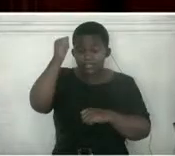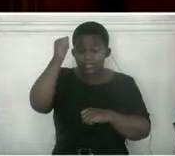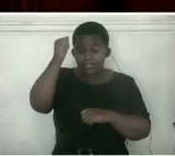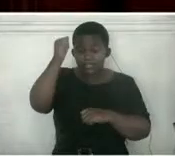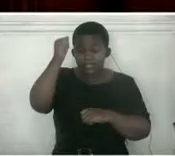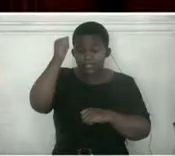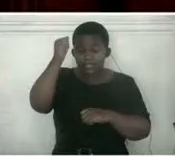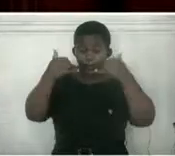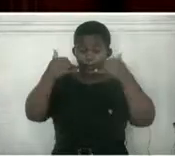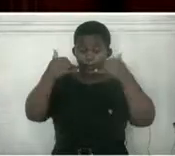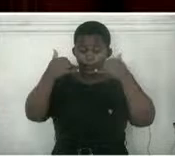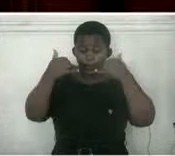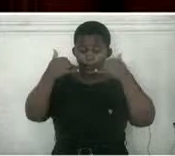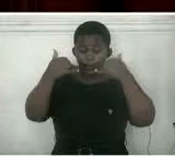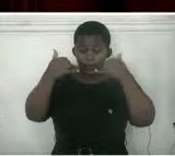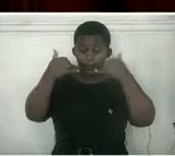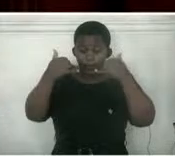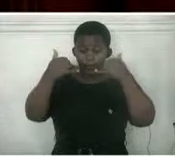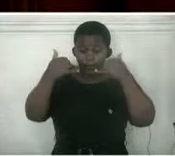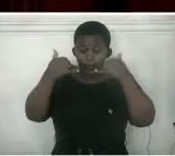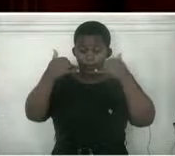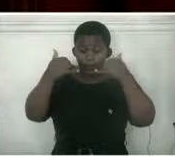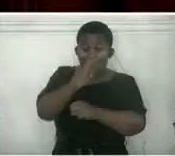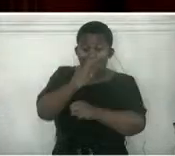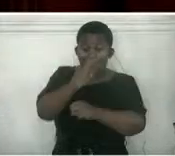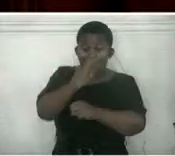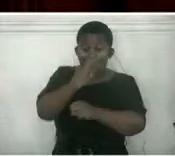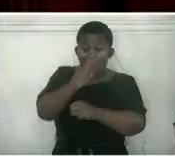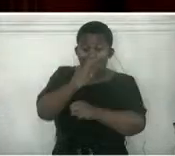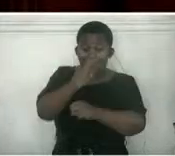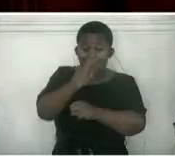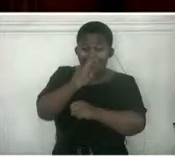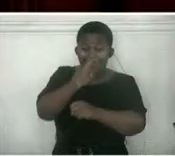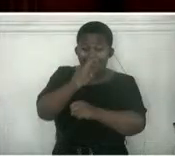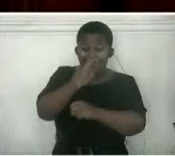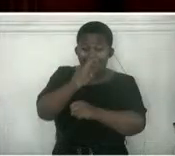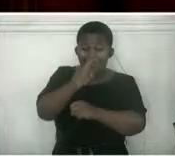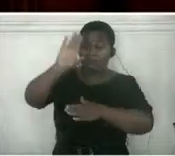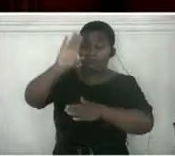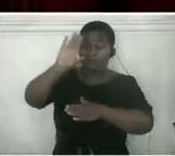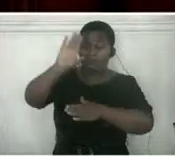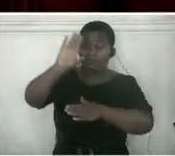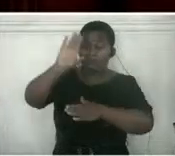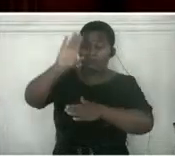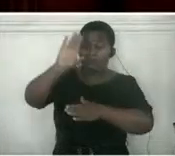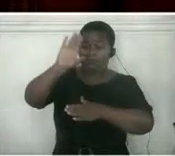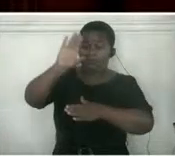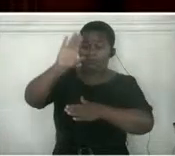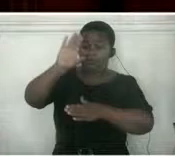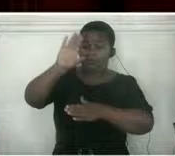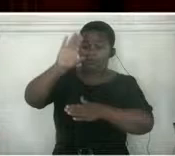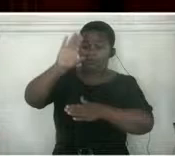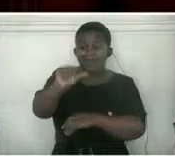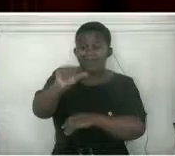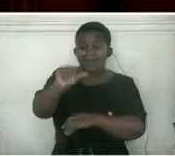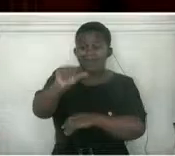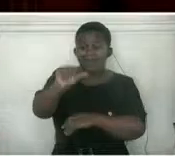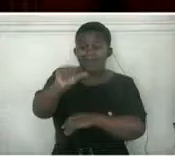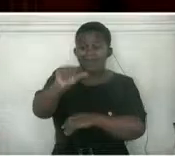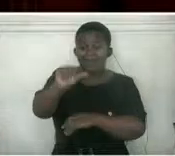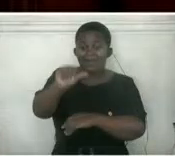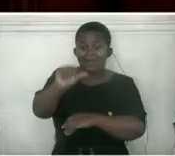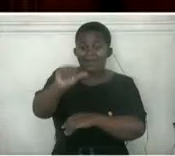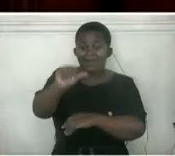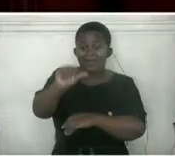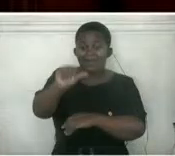Peace Prize in 1961. Concluding the inaugural Albert Luthuli lecture